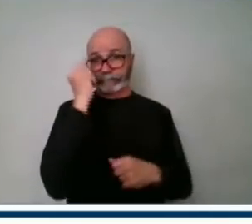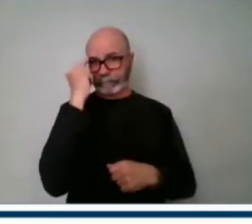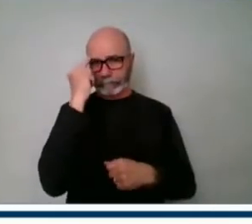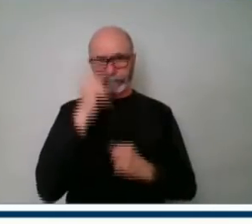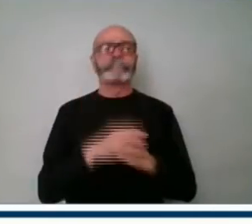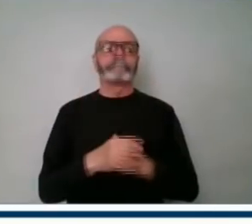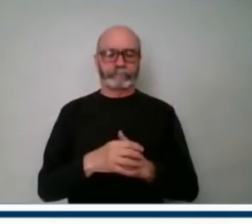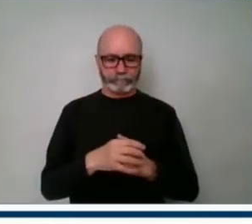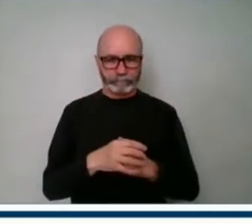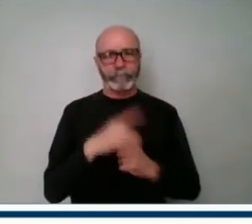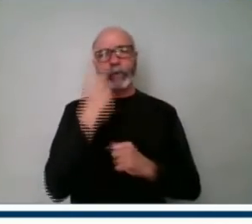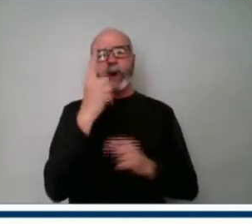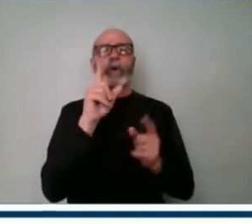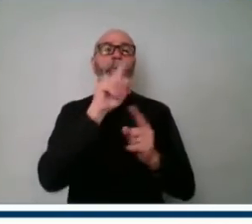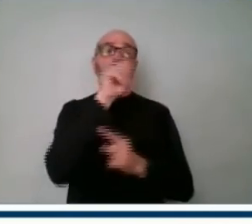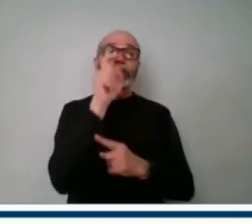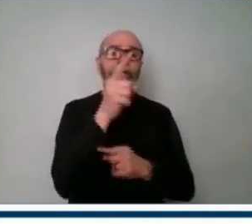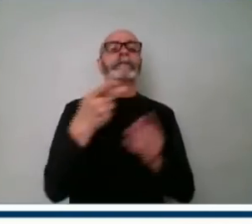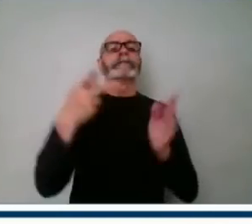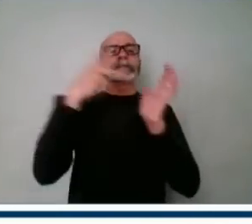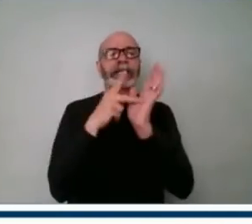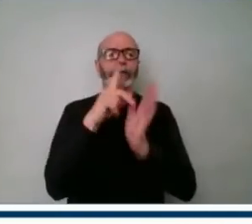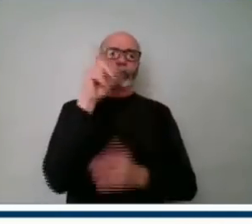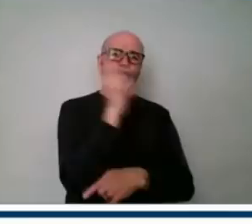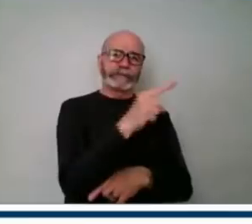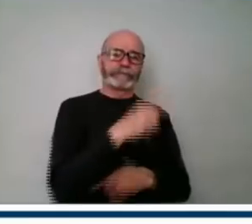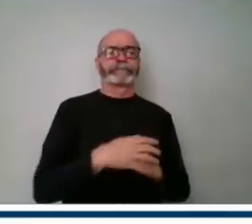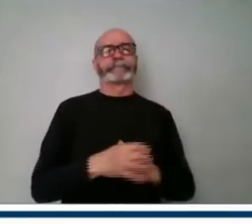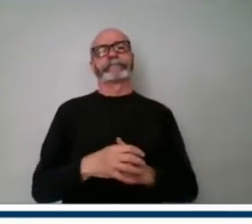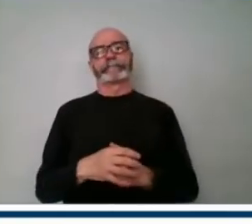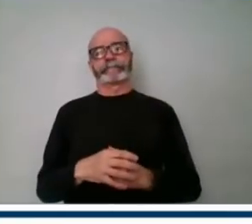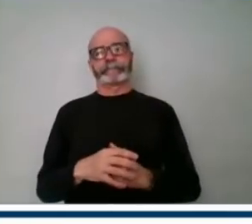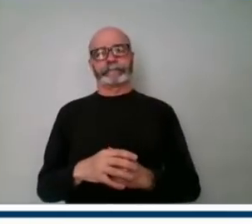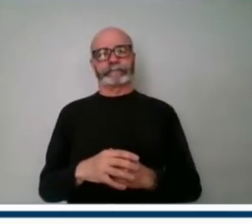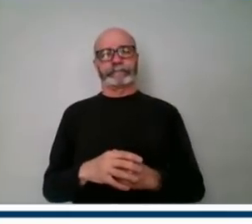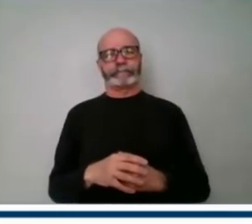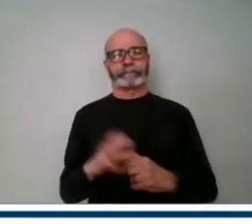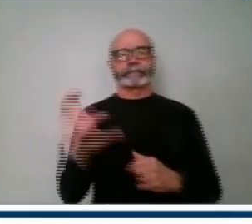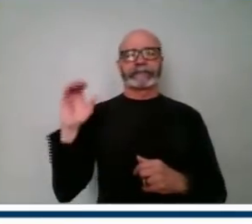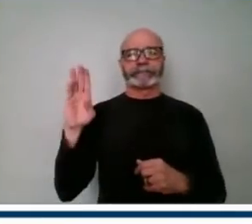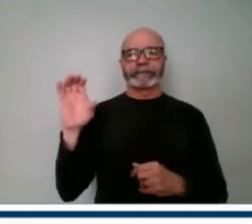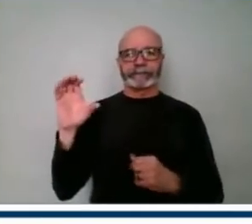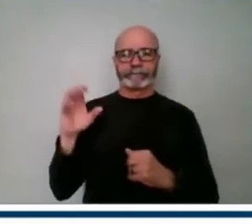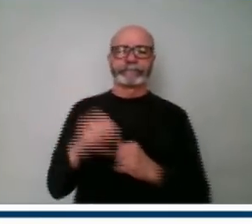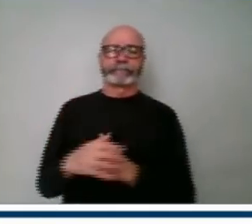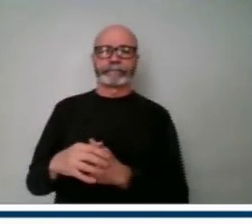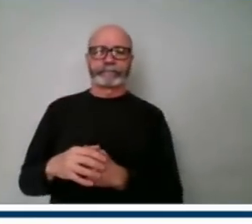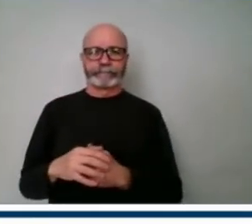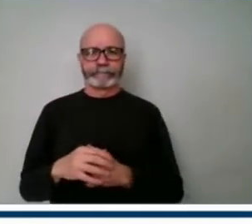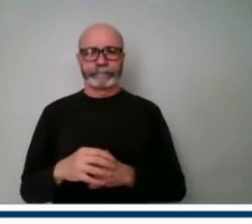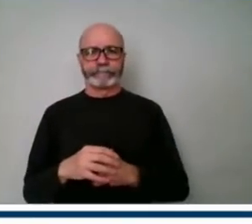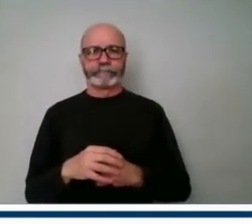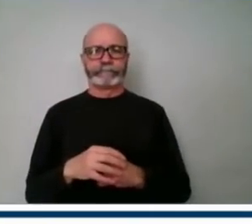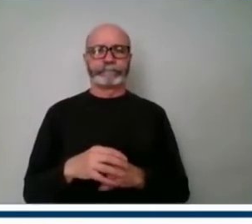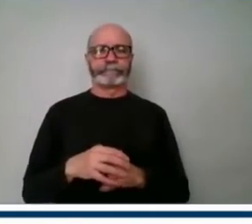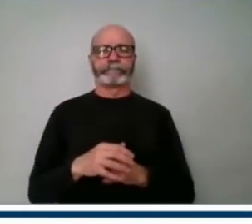have allotted, starting with CBC, Shayna Luck. My questions are both for you, Dr.